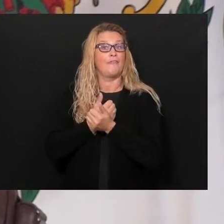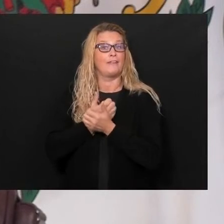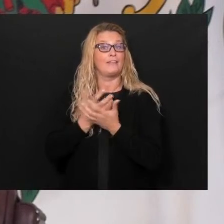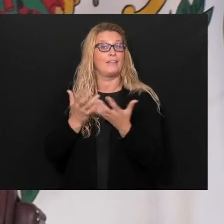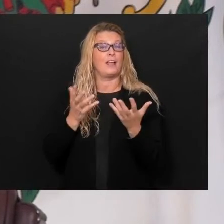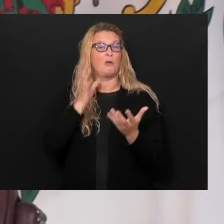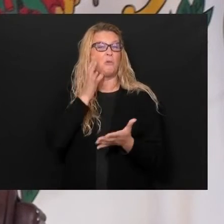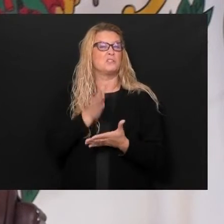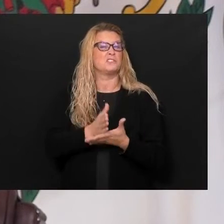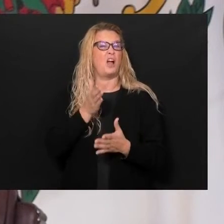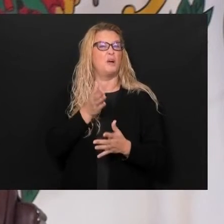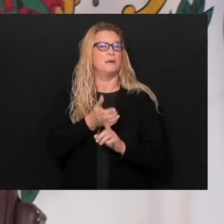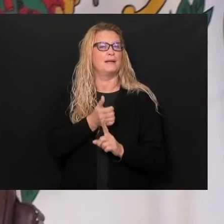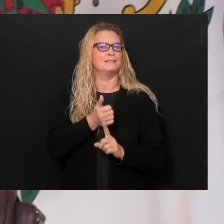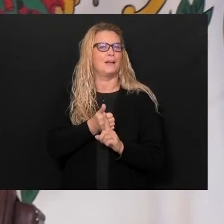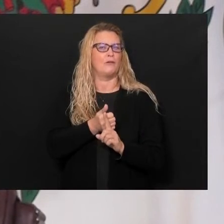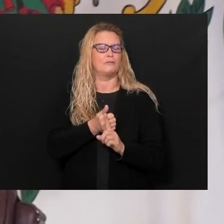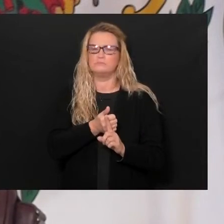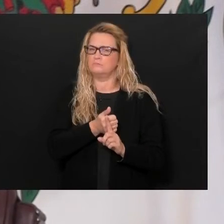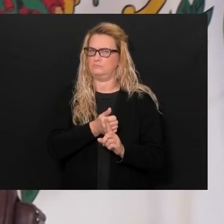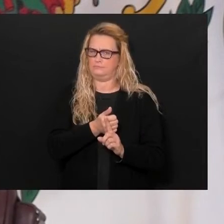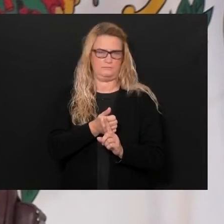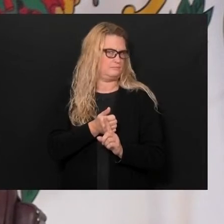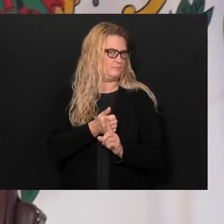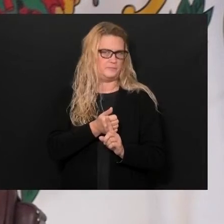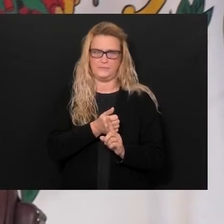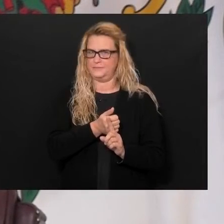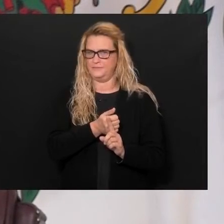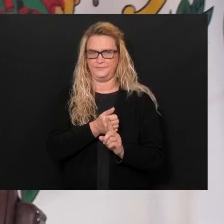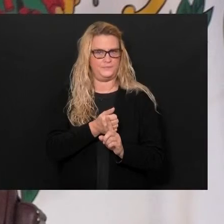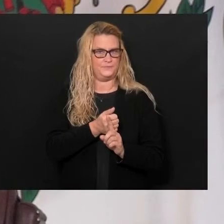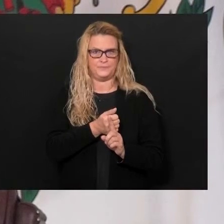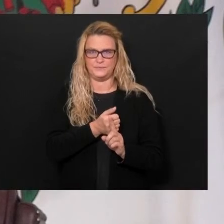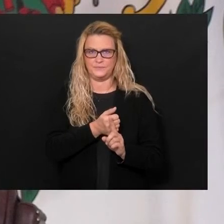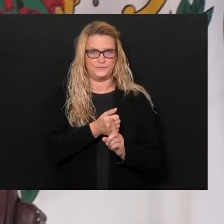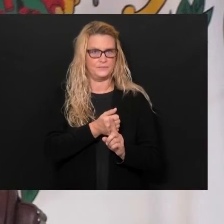thing's just going to go away. You know,